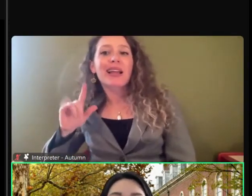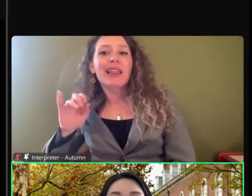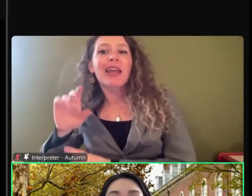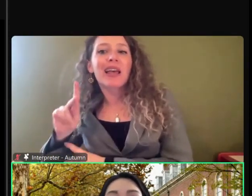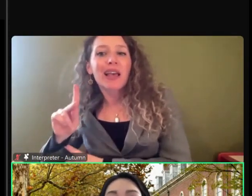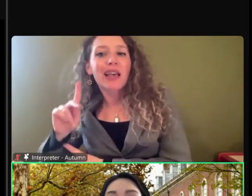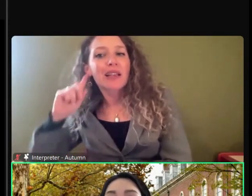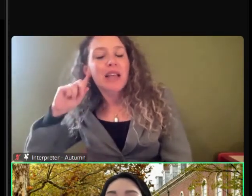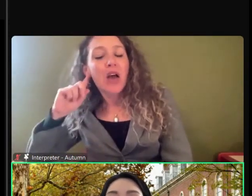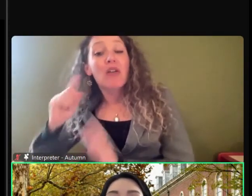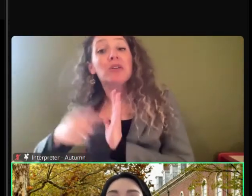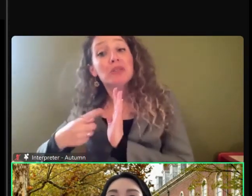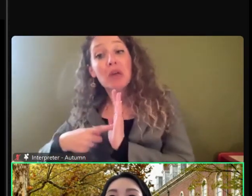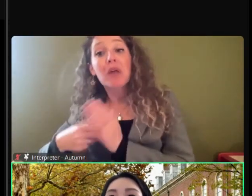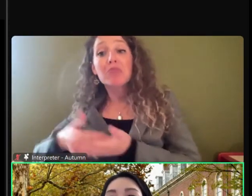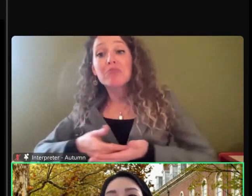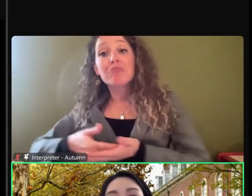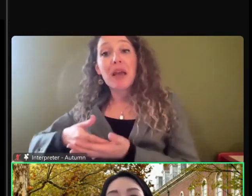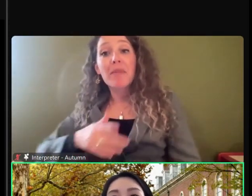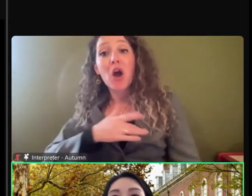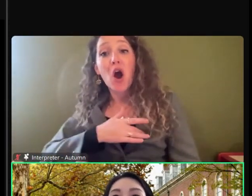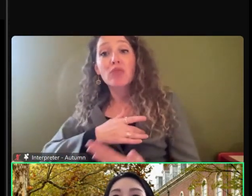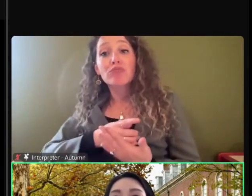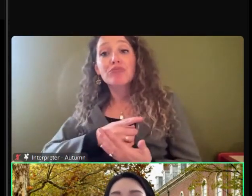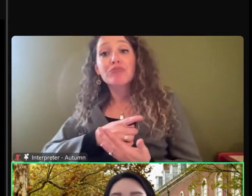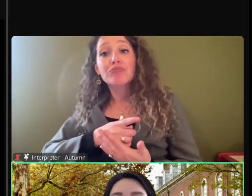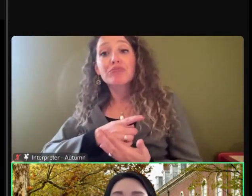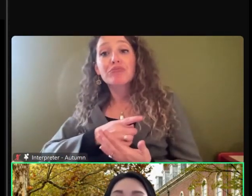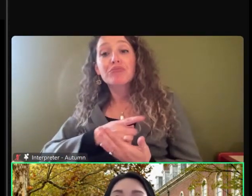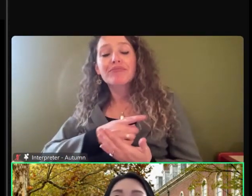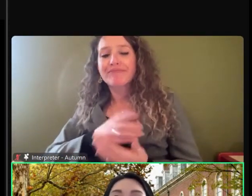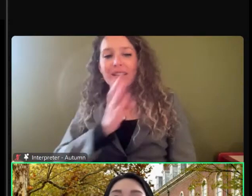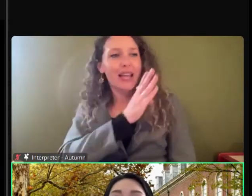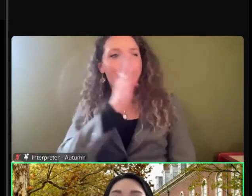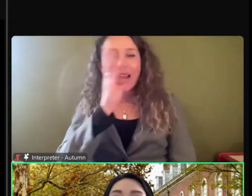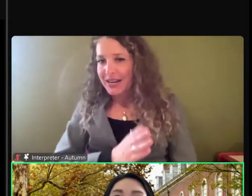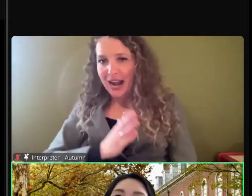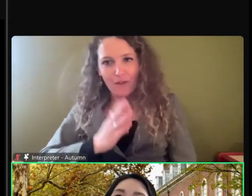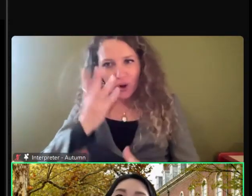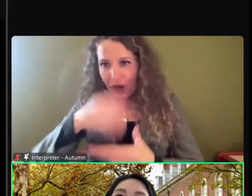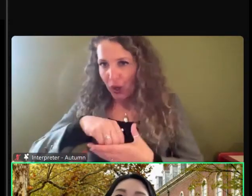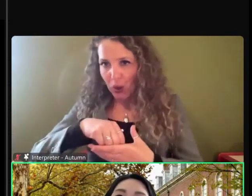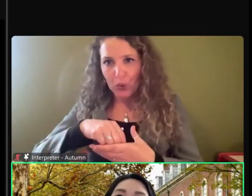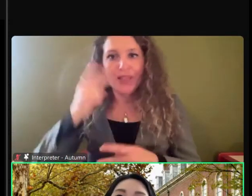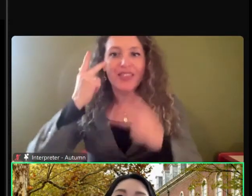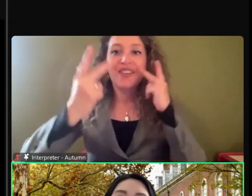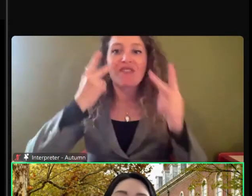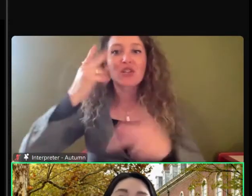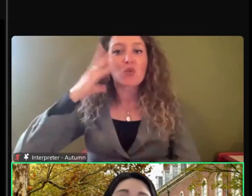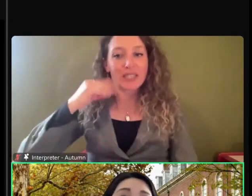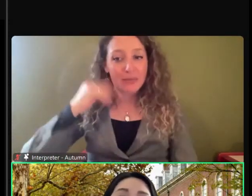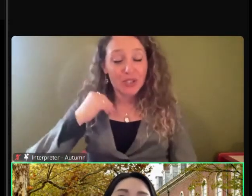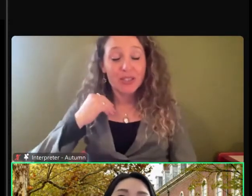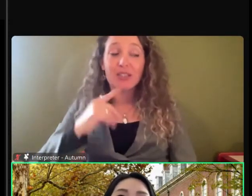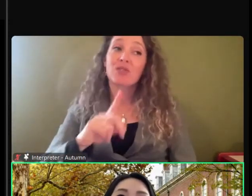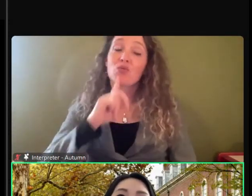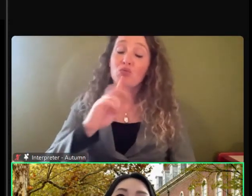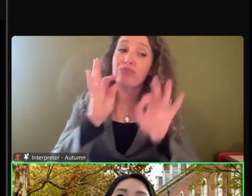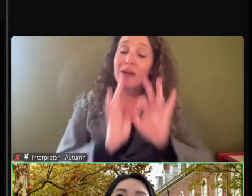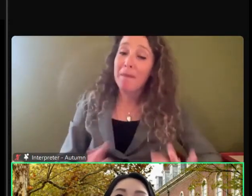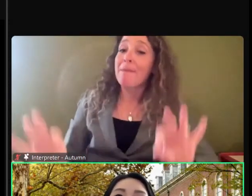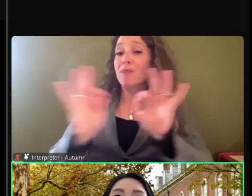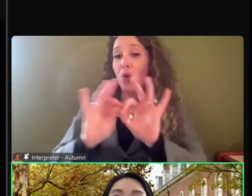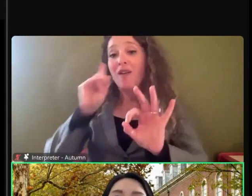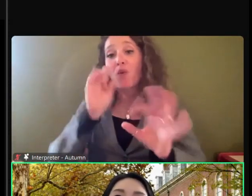heartbeat. He was never included in the visual experience, which plays such a central role